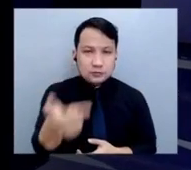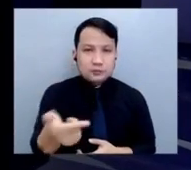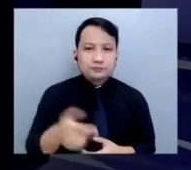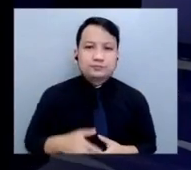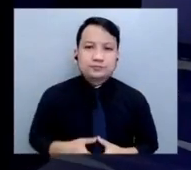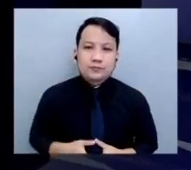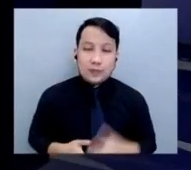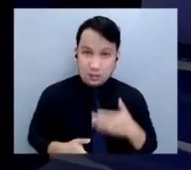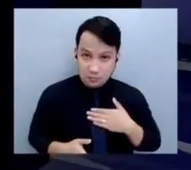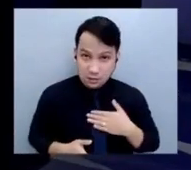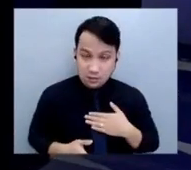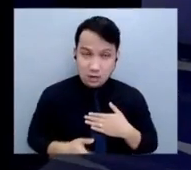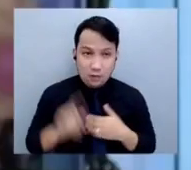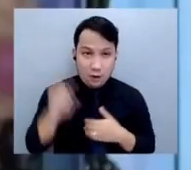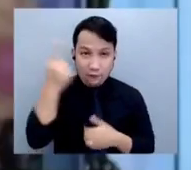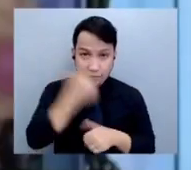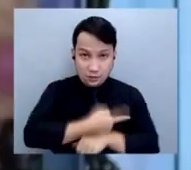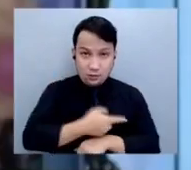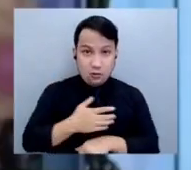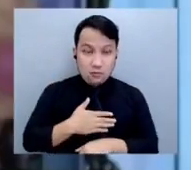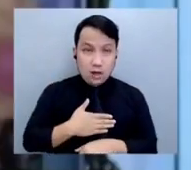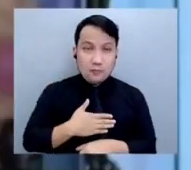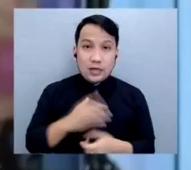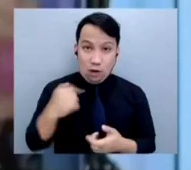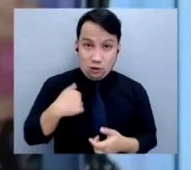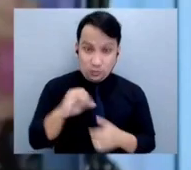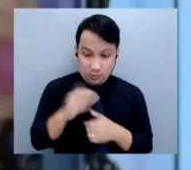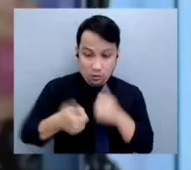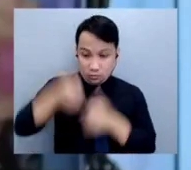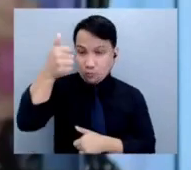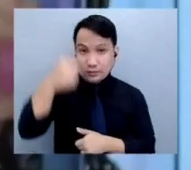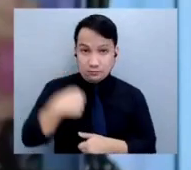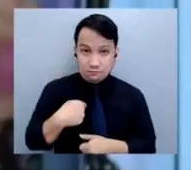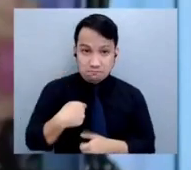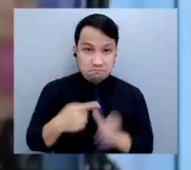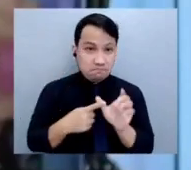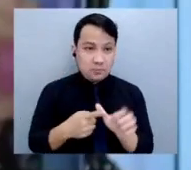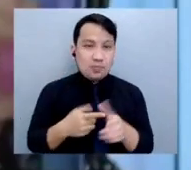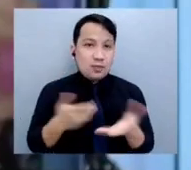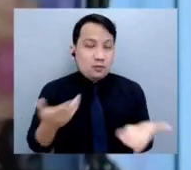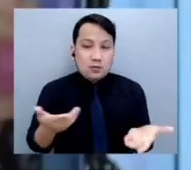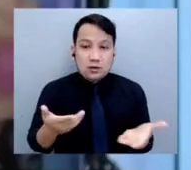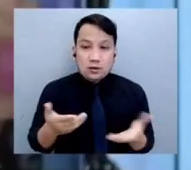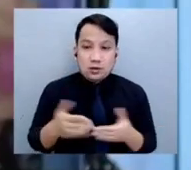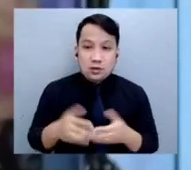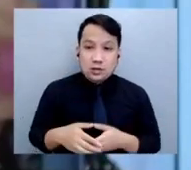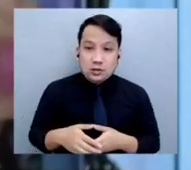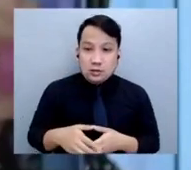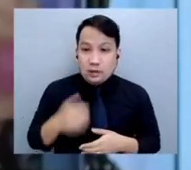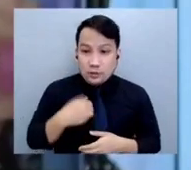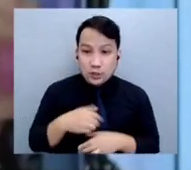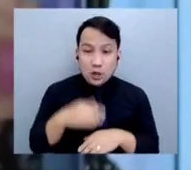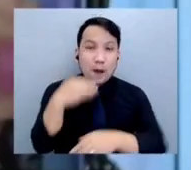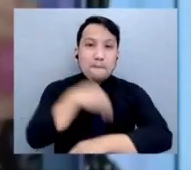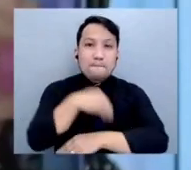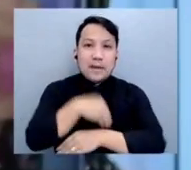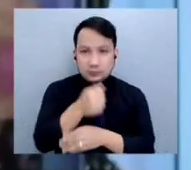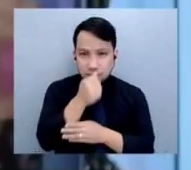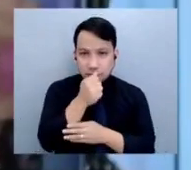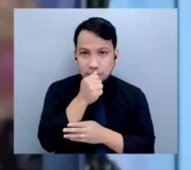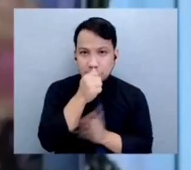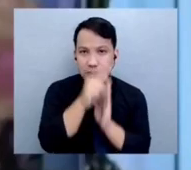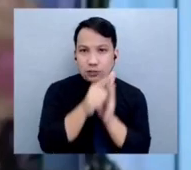On the first day of my office, no, waiver of my rights under the Bank Secrecy Act. At i-encourage ko lahat